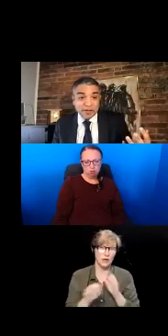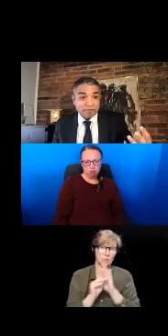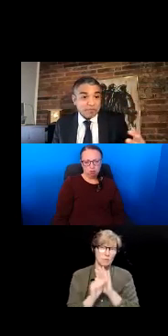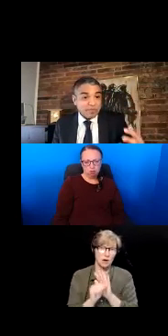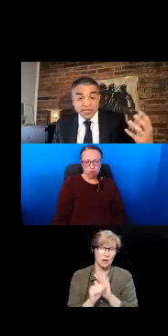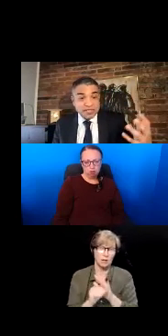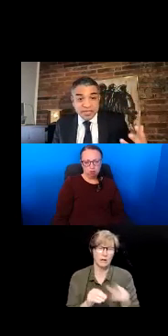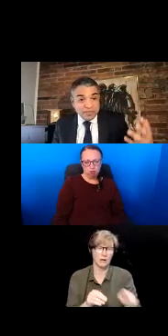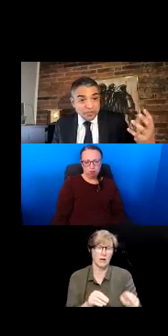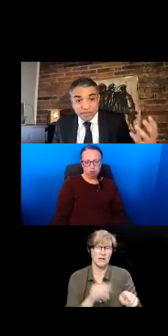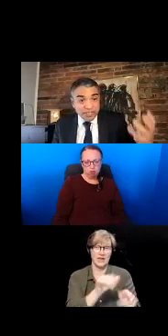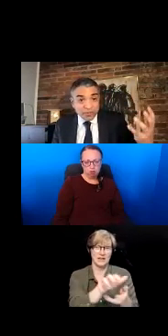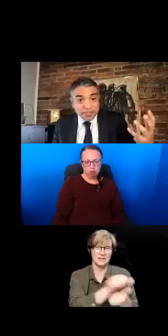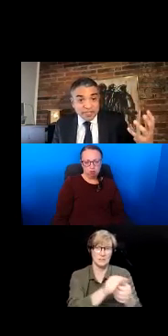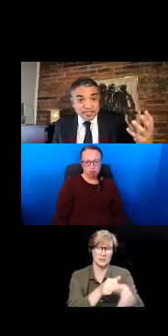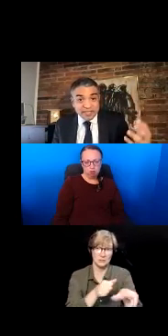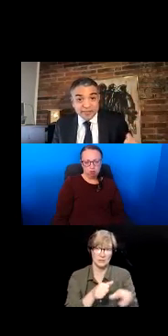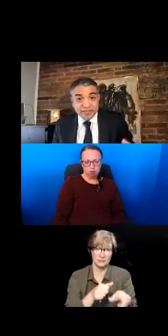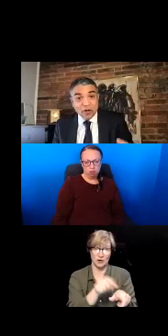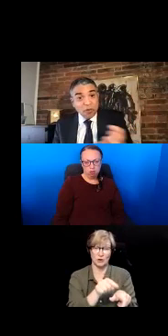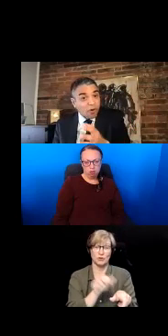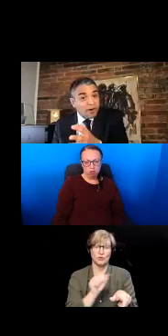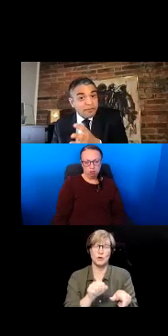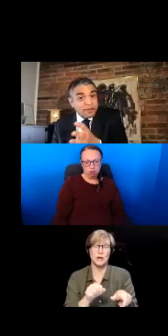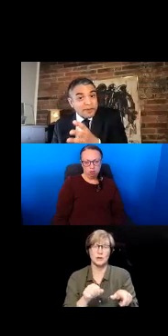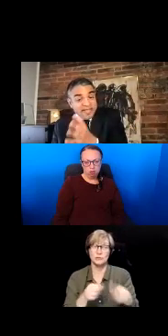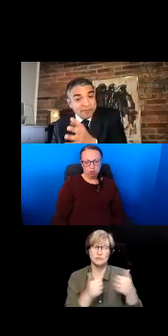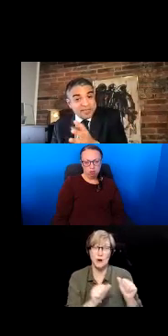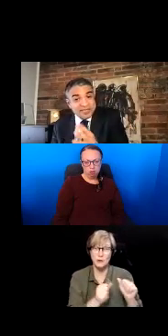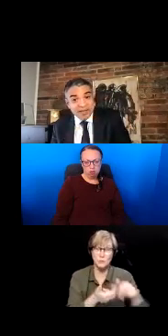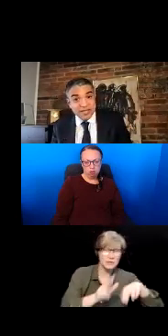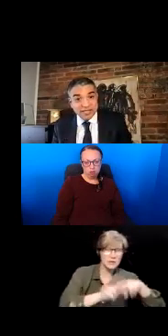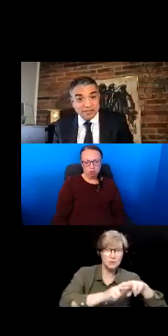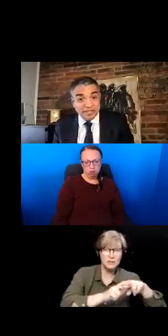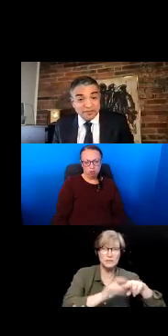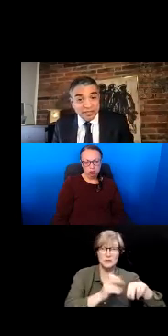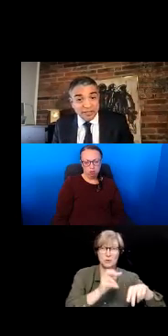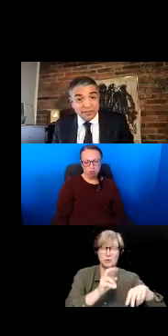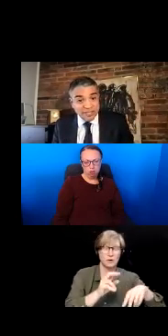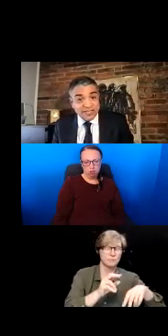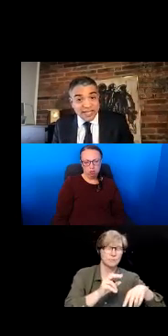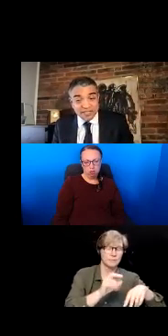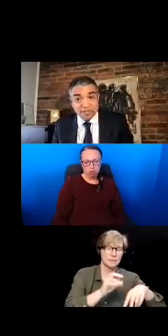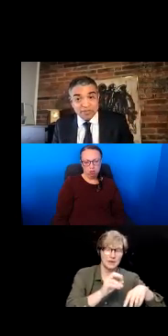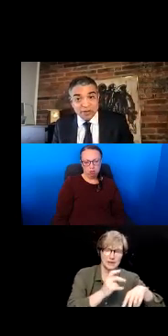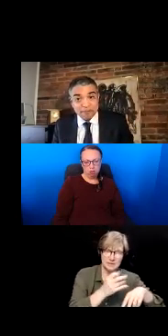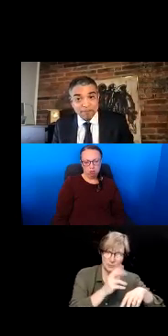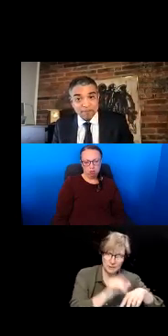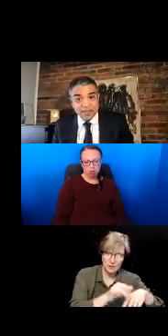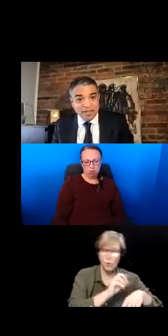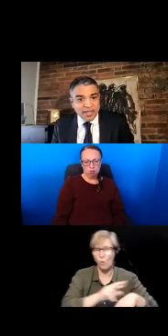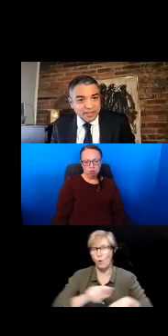either by taking steps to try and increase its activity, or maybe by tamping down the activity of the intact